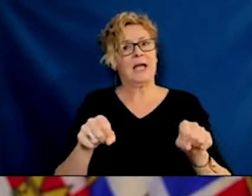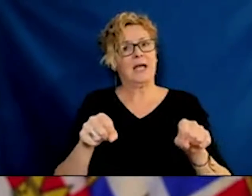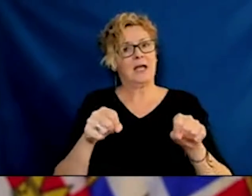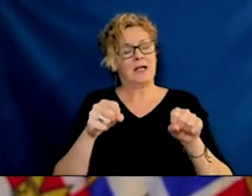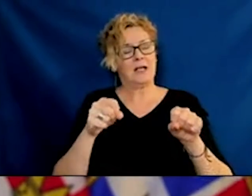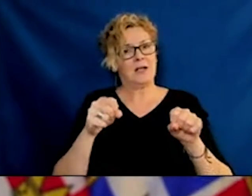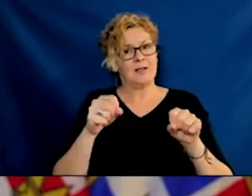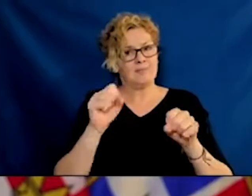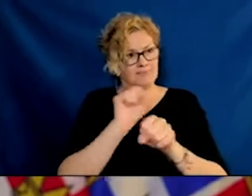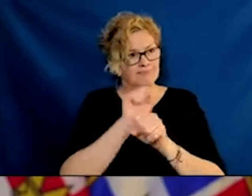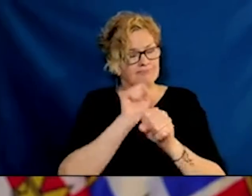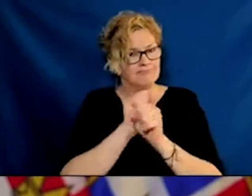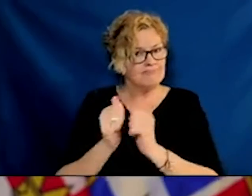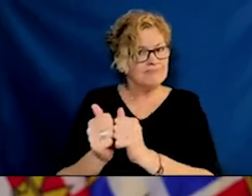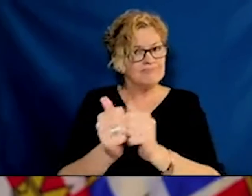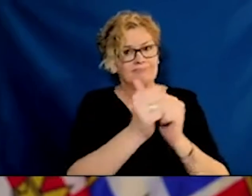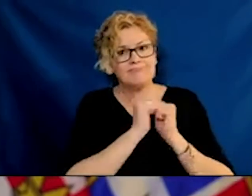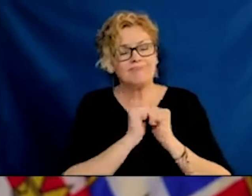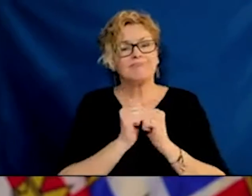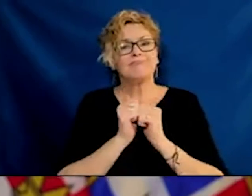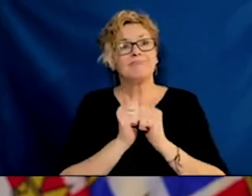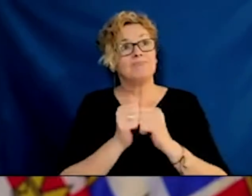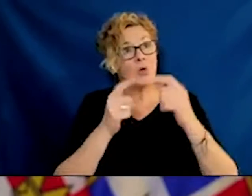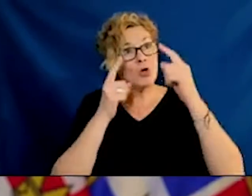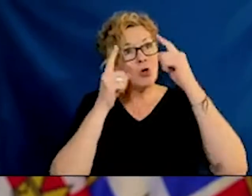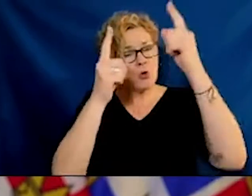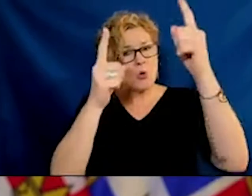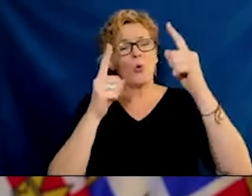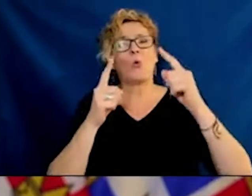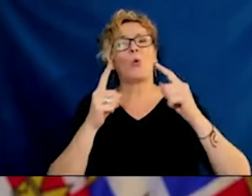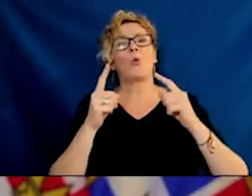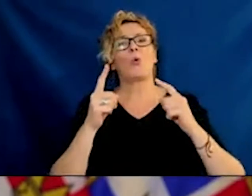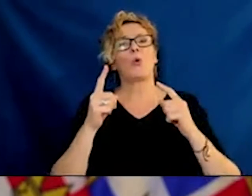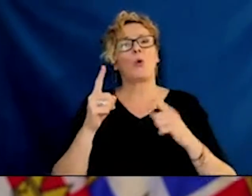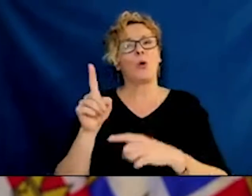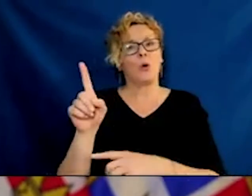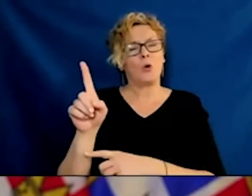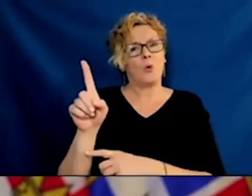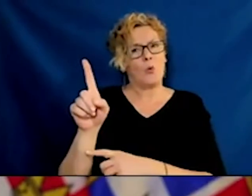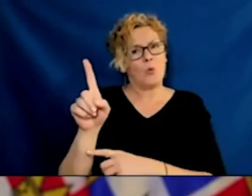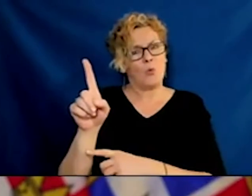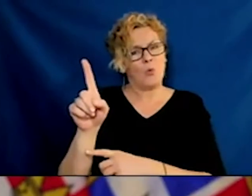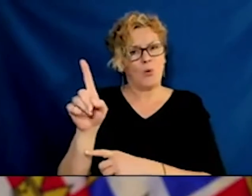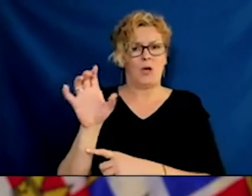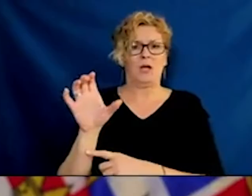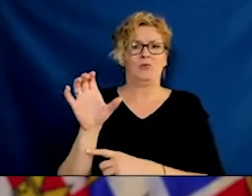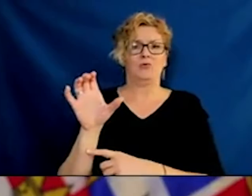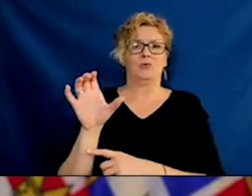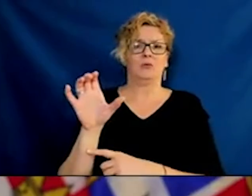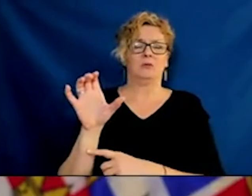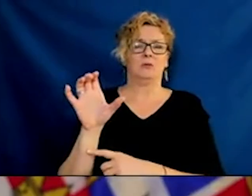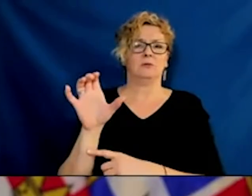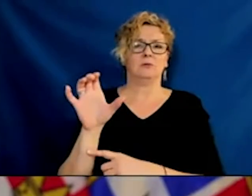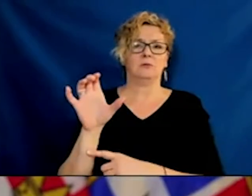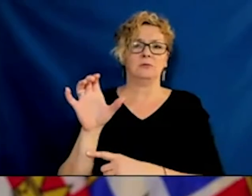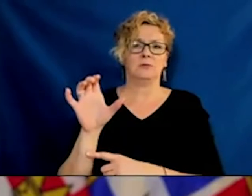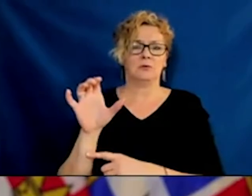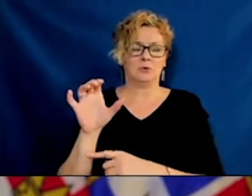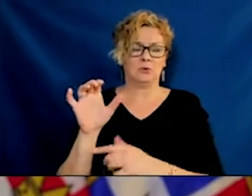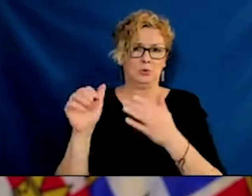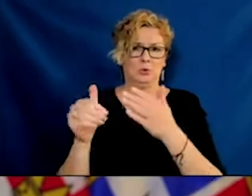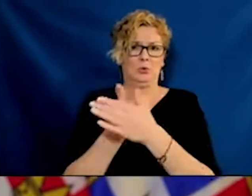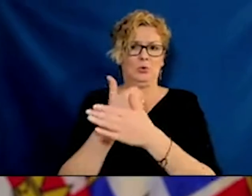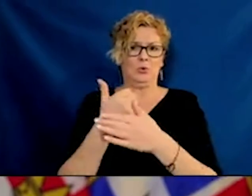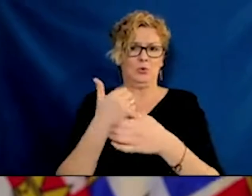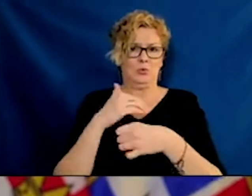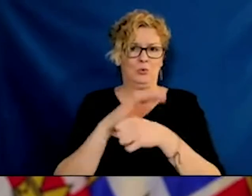go, and I need your help to get there. Over the next 2 weeks, I